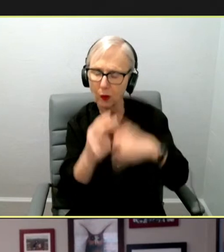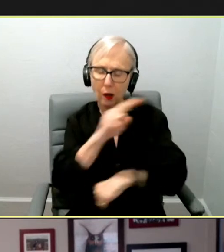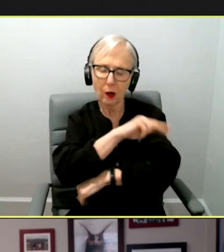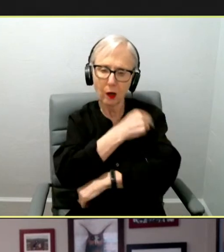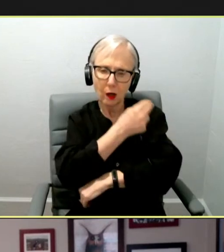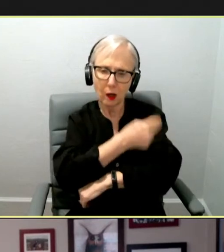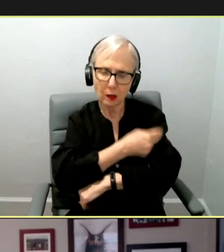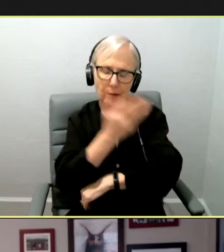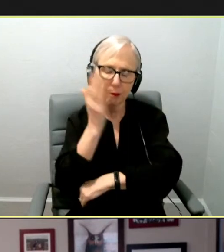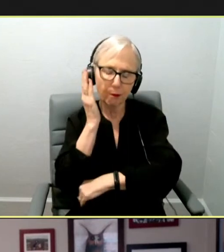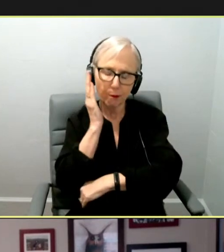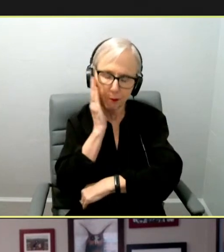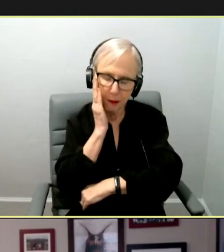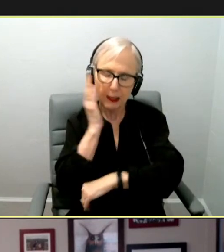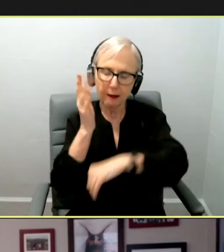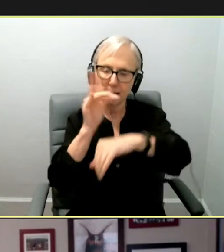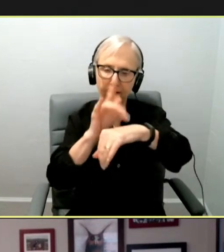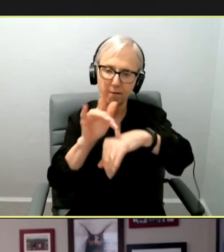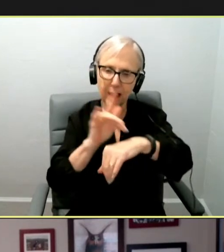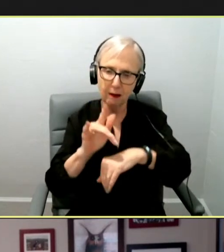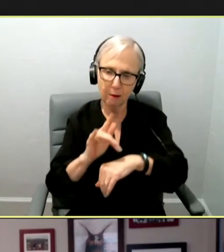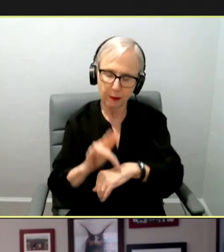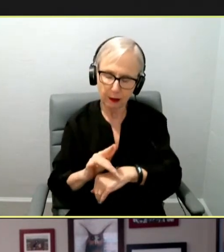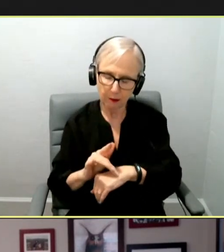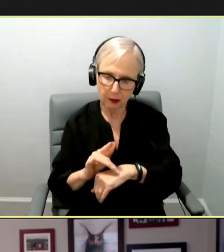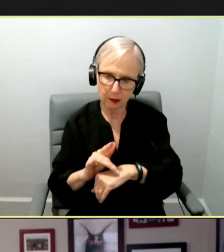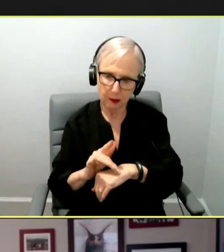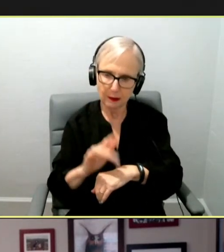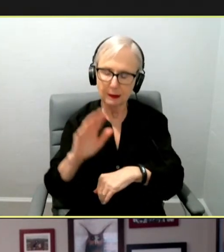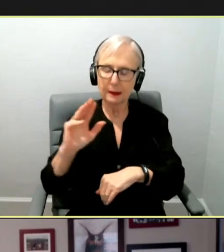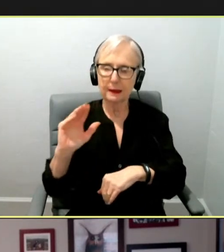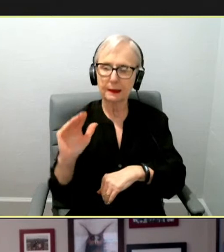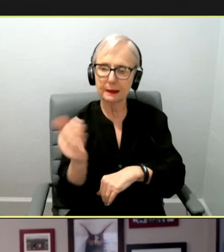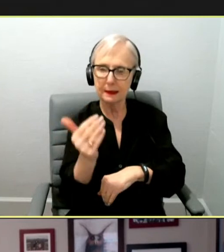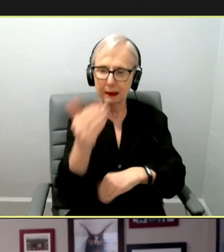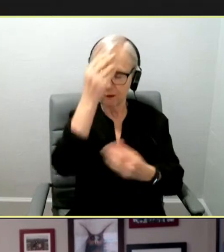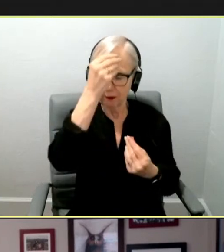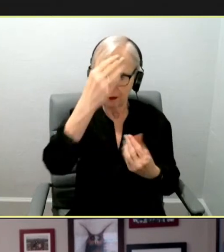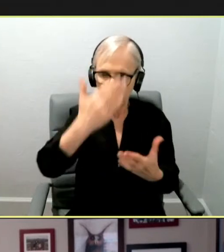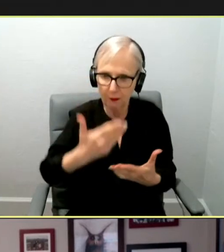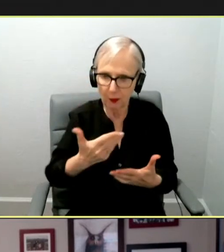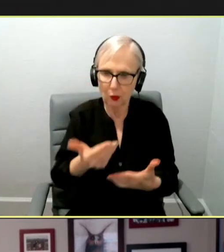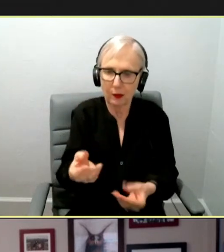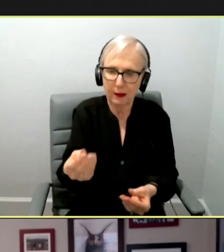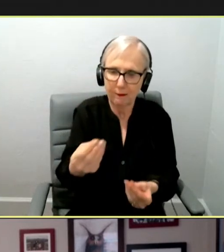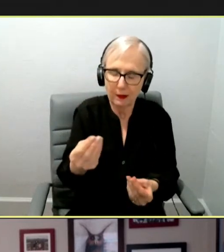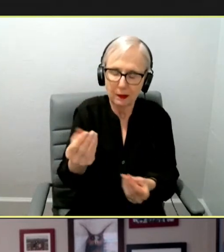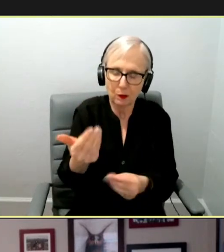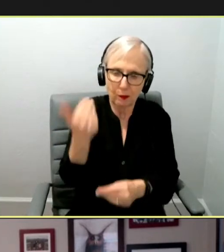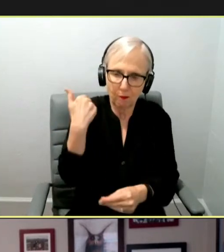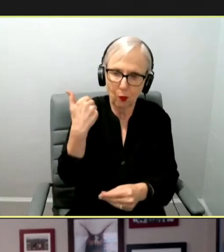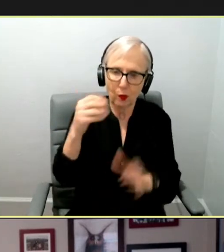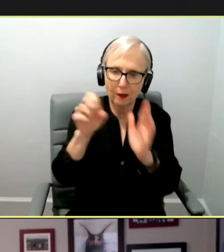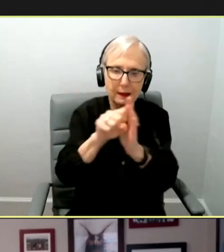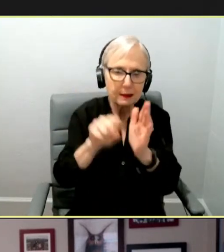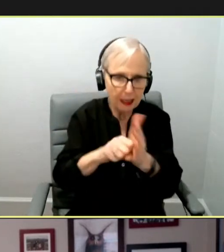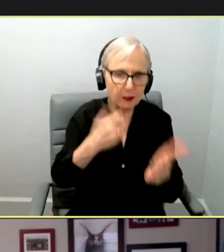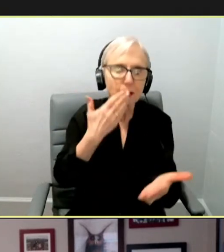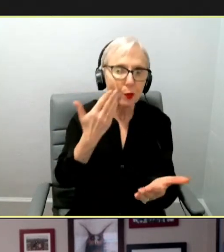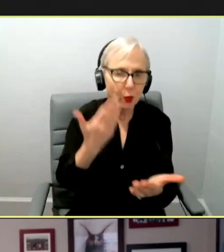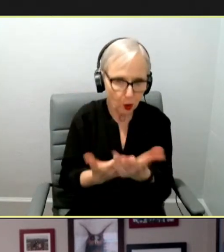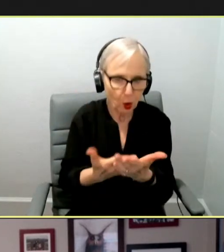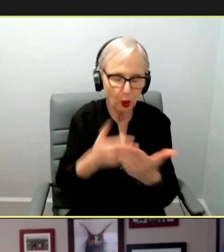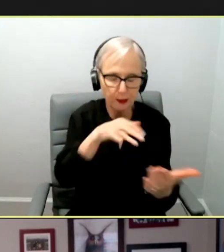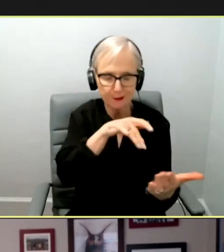hospital bed availability. And it seems that from the information you've given us before that the state has become pretty adept at looking